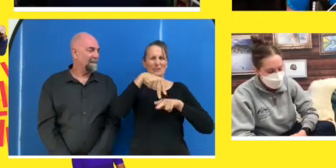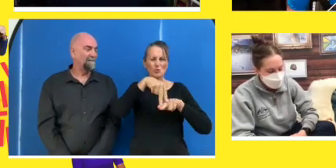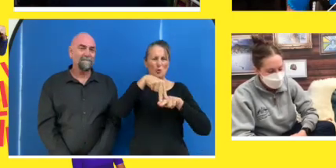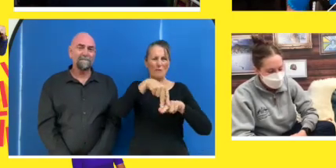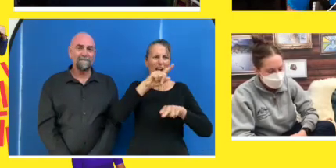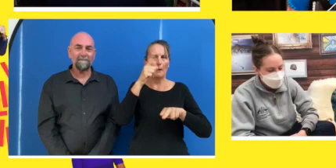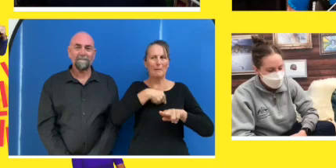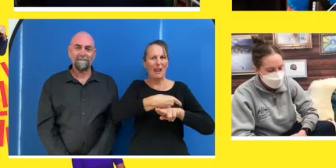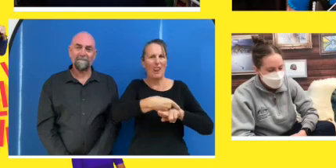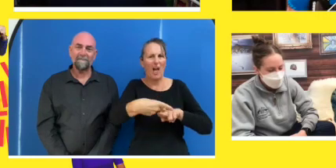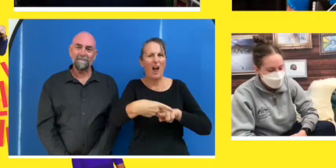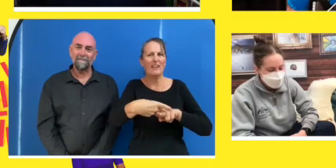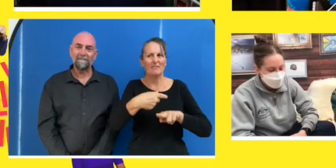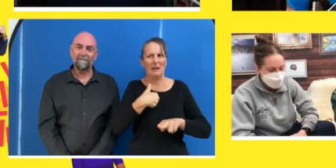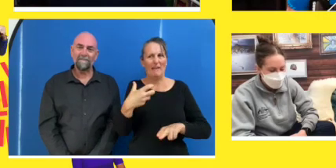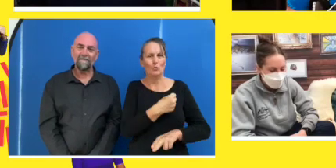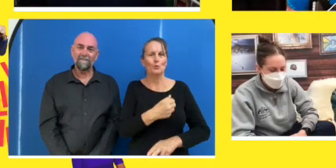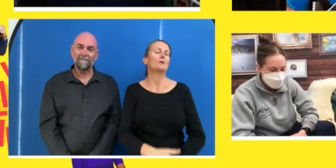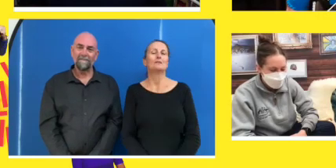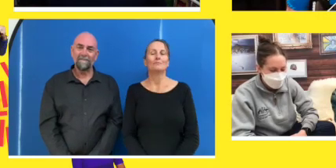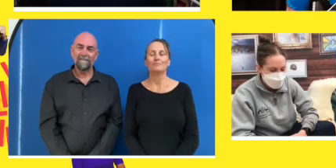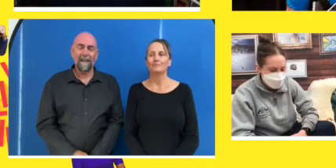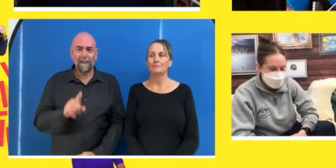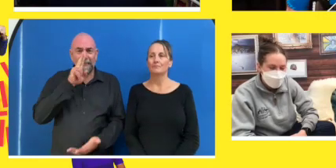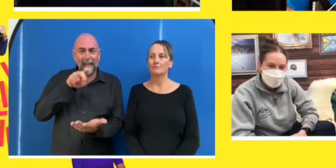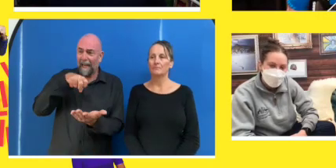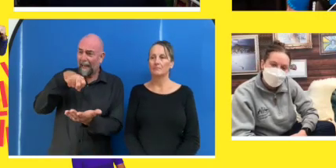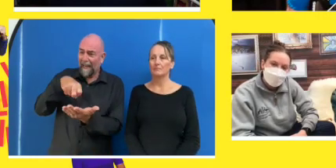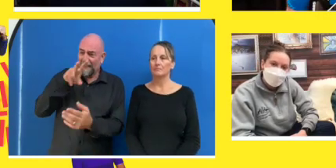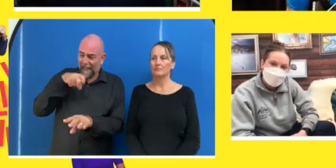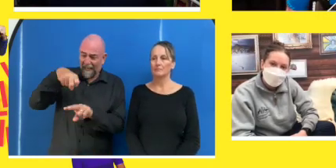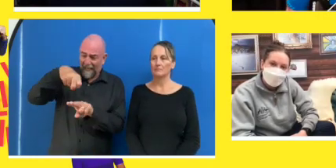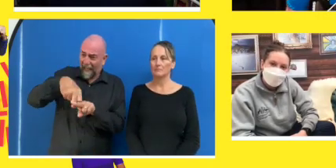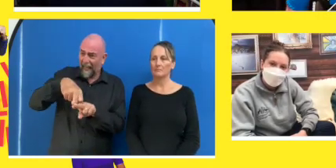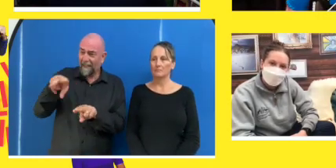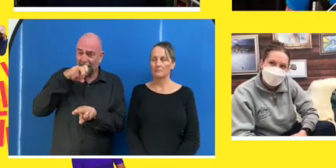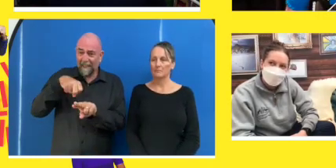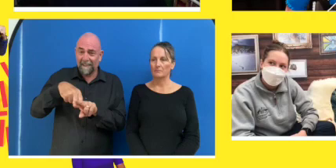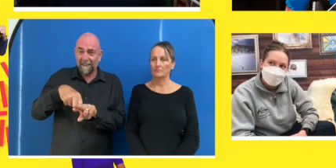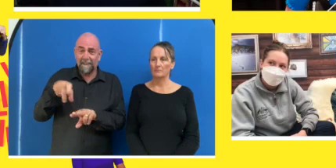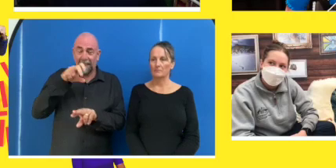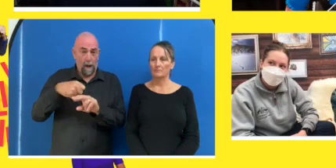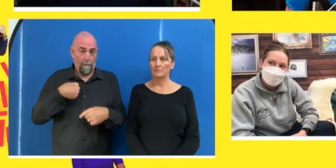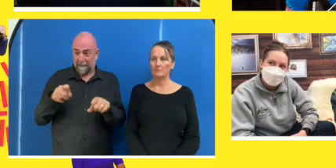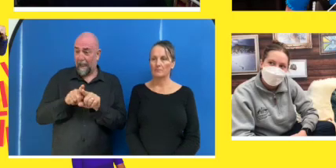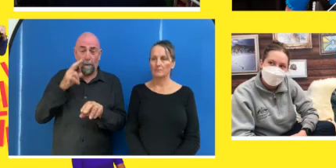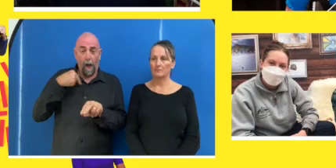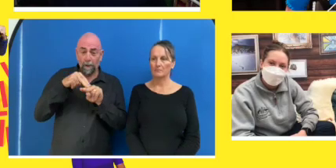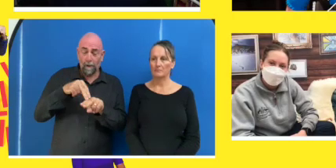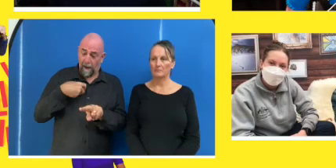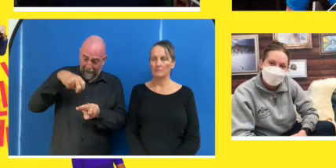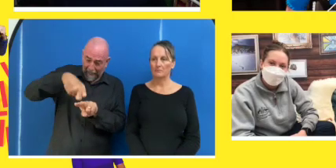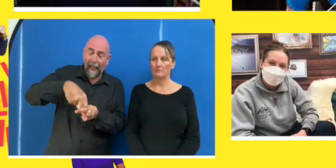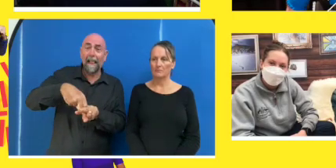but I grew up surfing, so I can surf, but I guess doing it in competition would be pretty